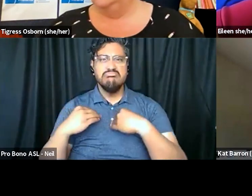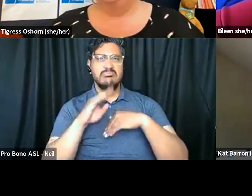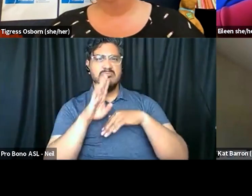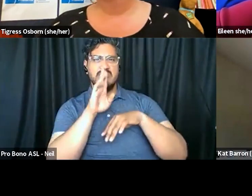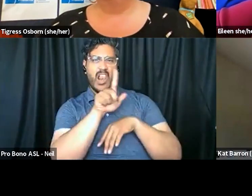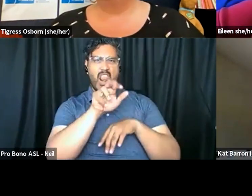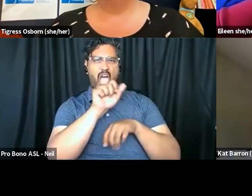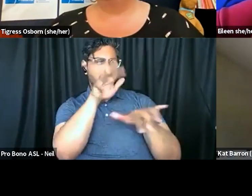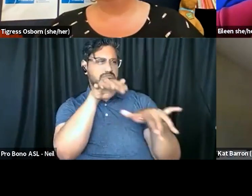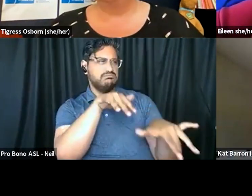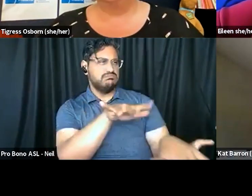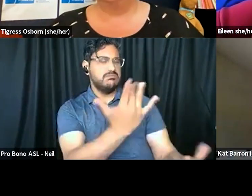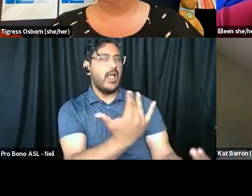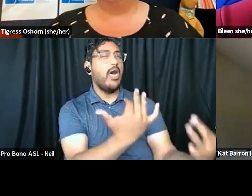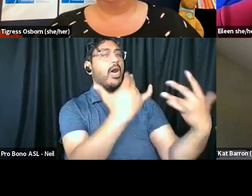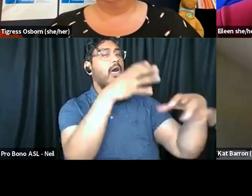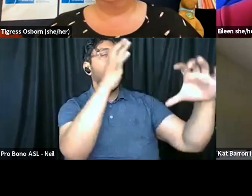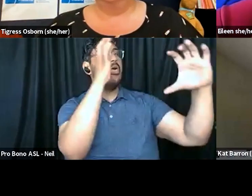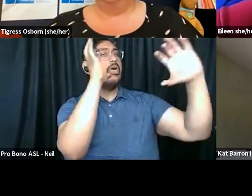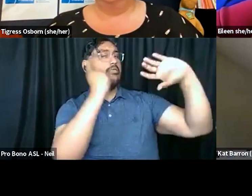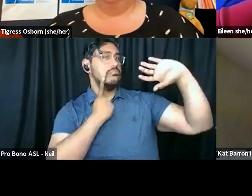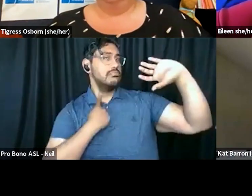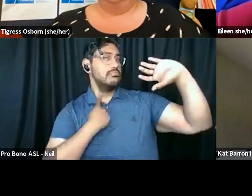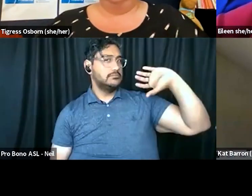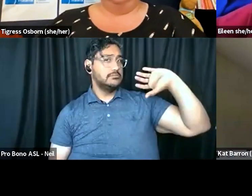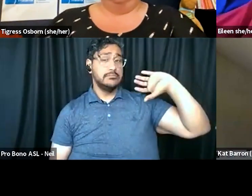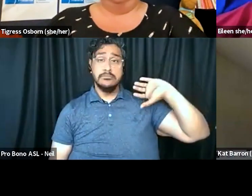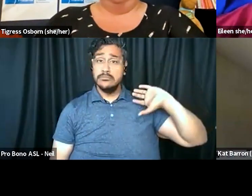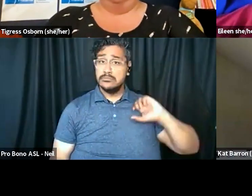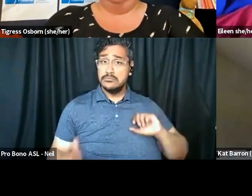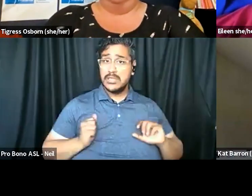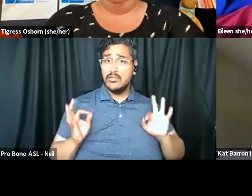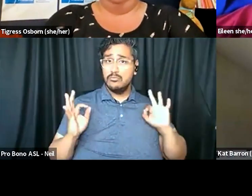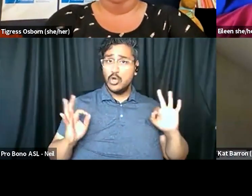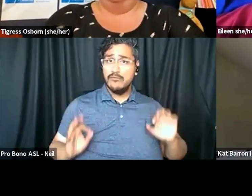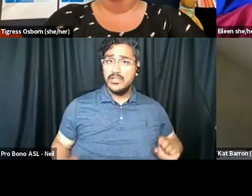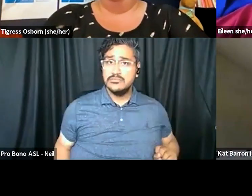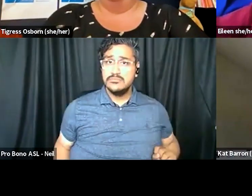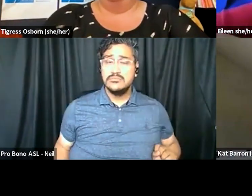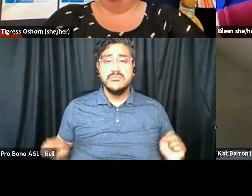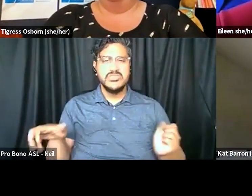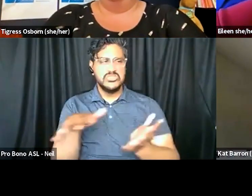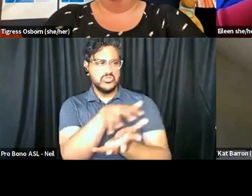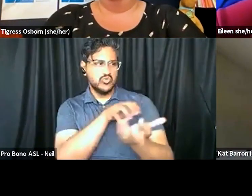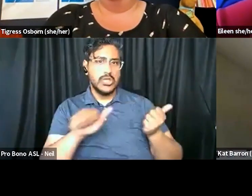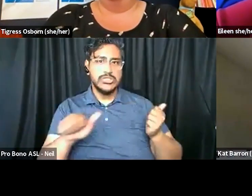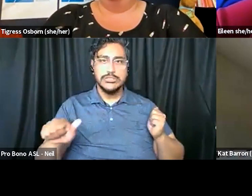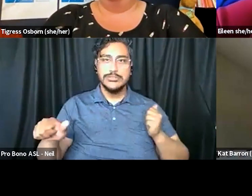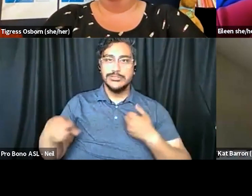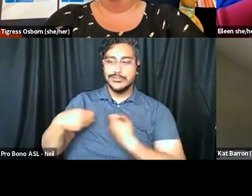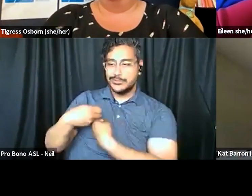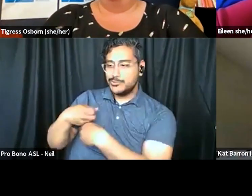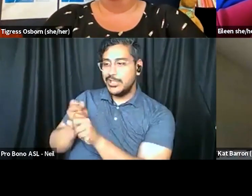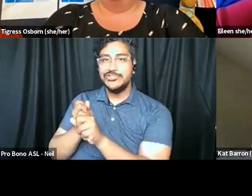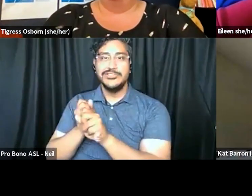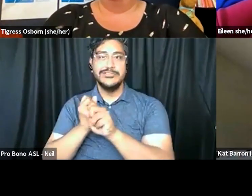thirst. I am the very essence of perfection, destruction, creation,